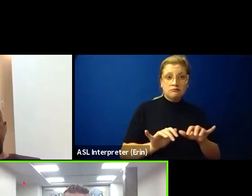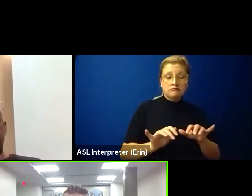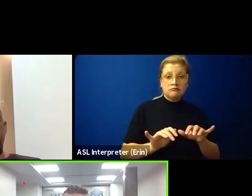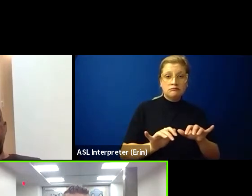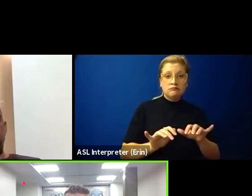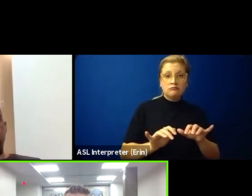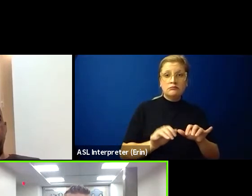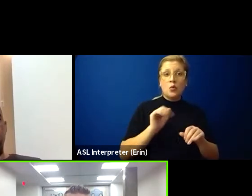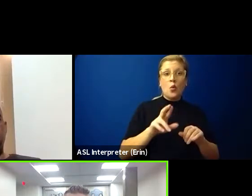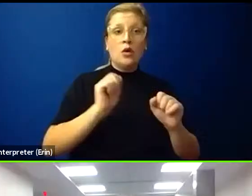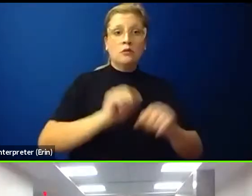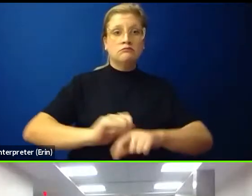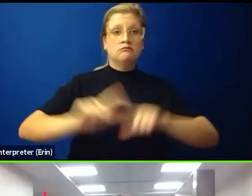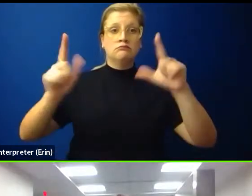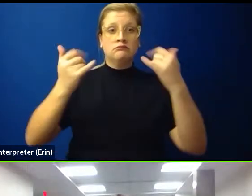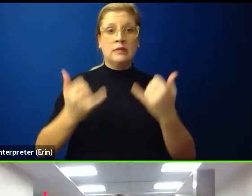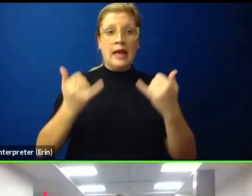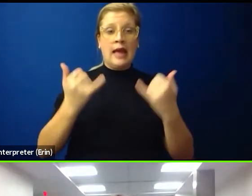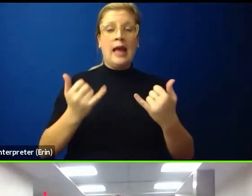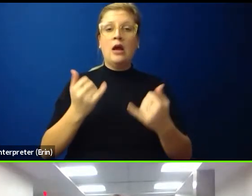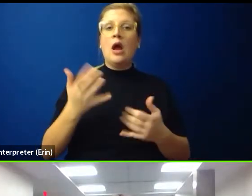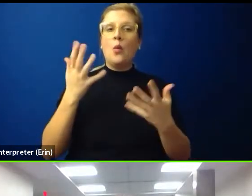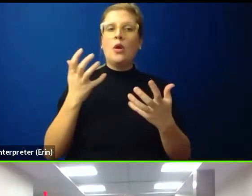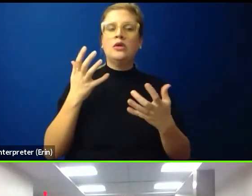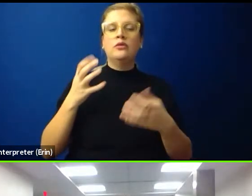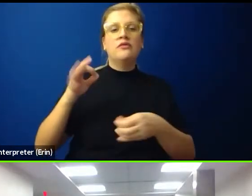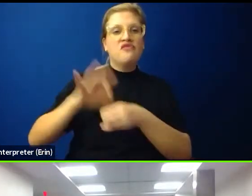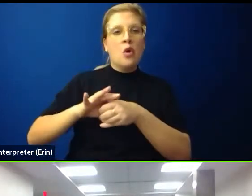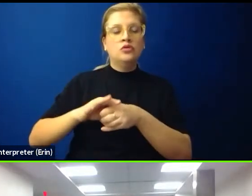make a motion to adopt the minutes.